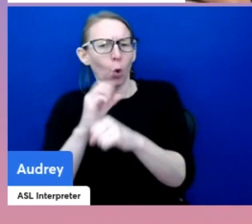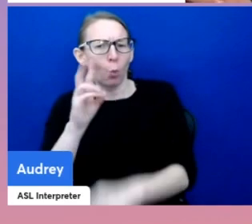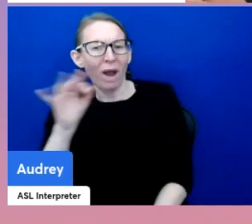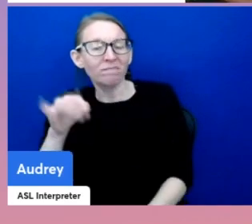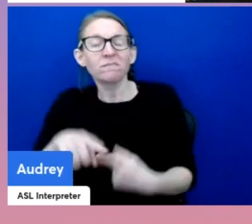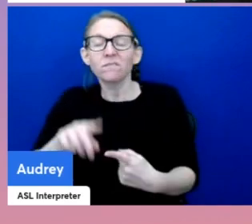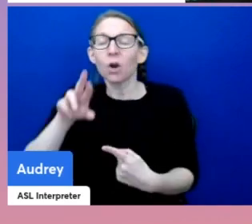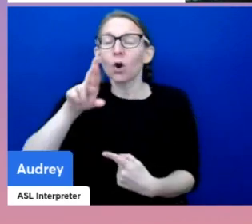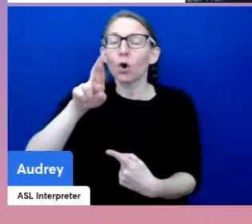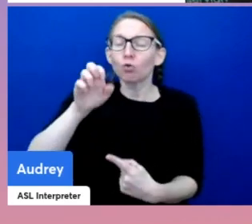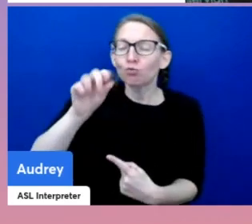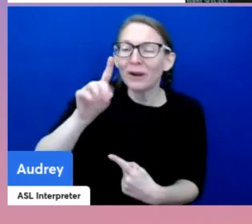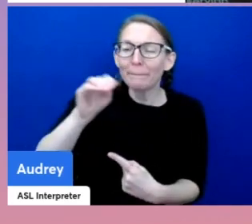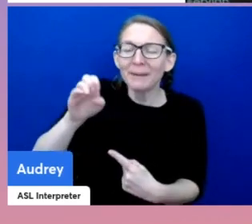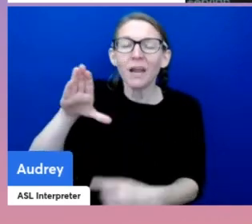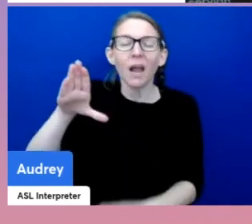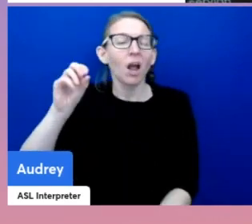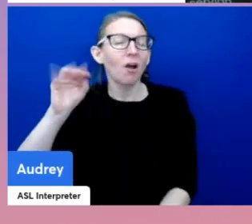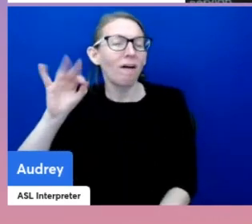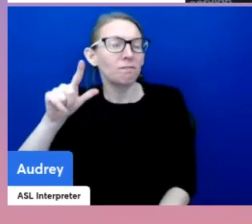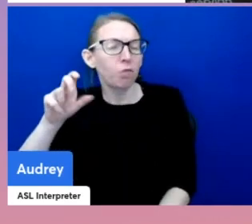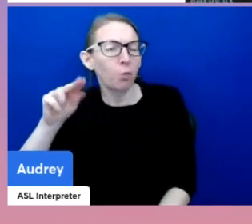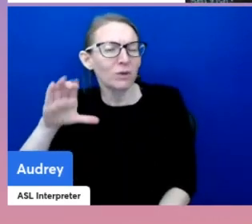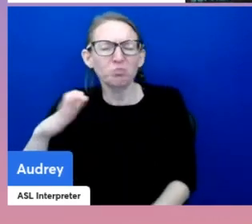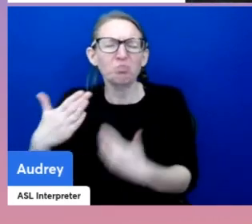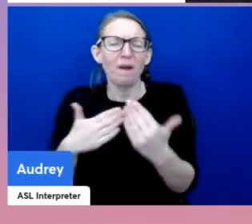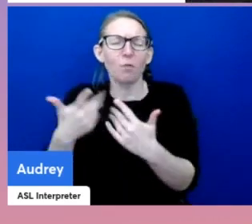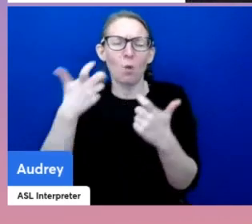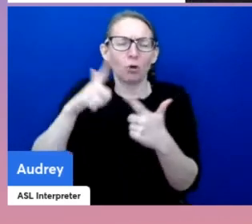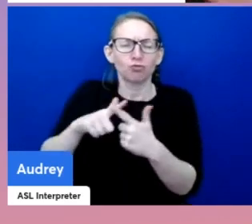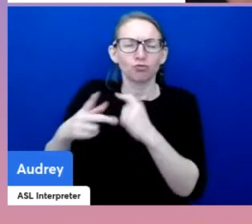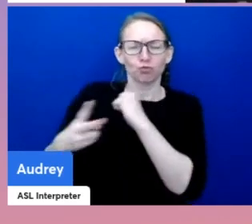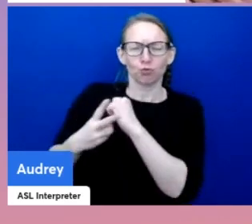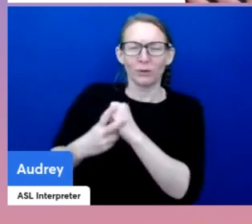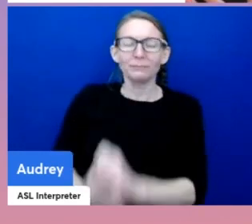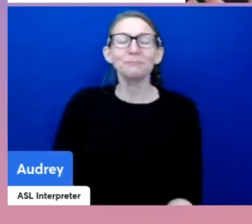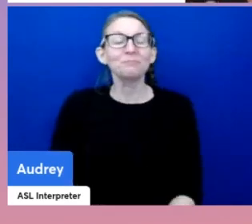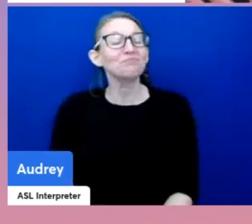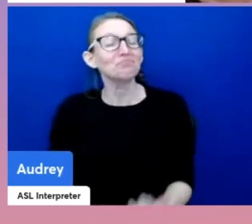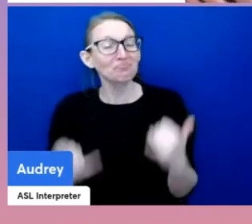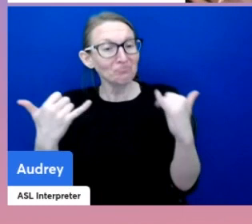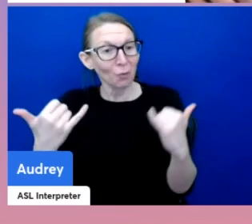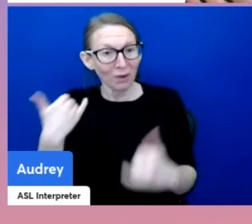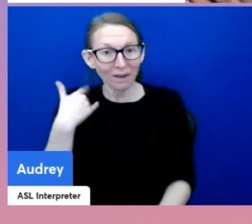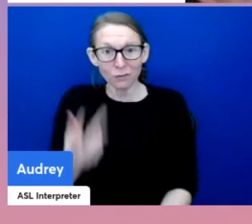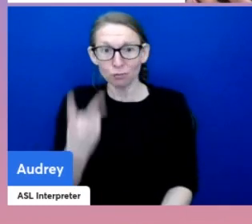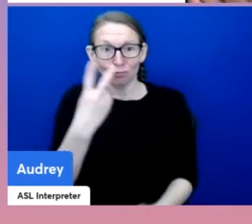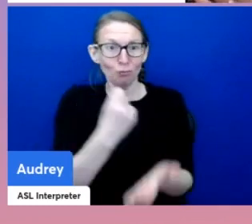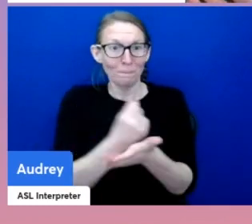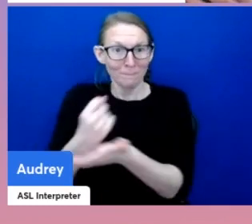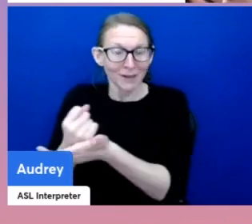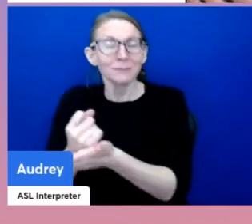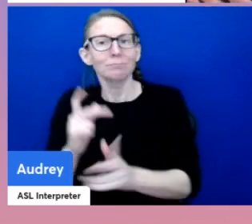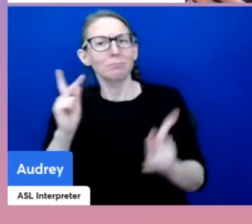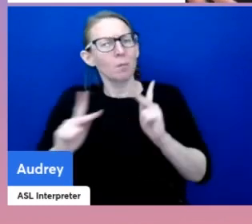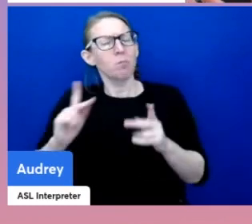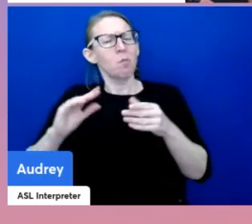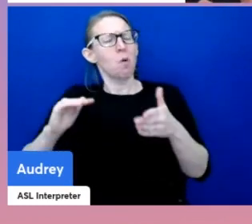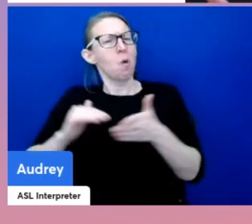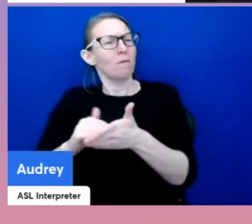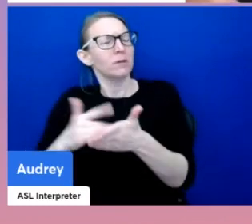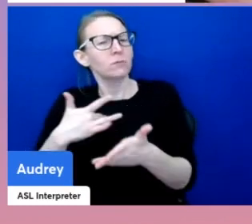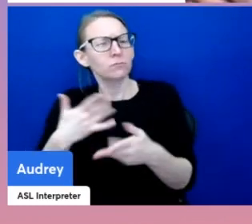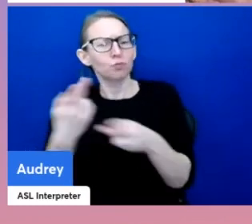Confluence documentation, wherever you so wish to store it. And so now we've got these two patterns. People often seem to use them